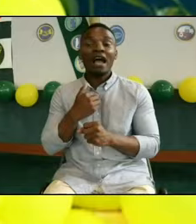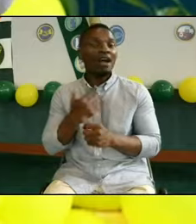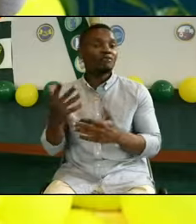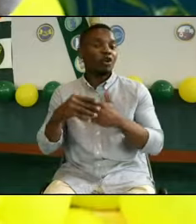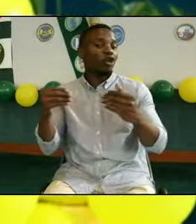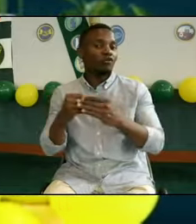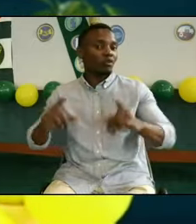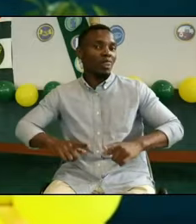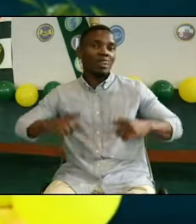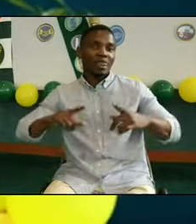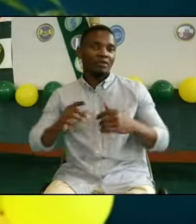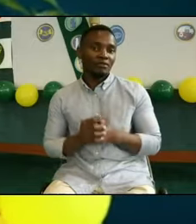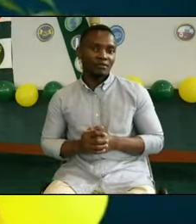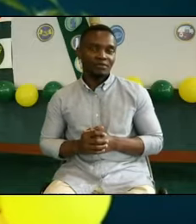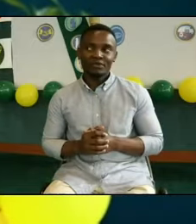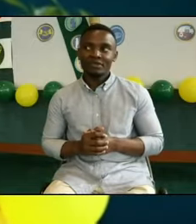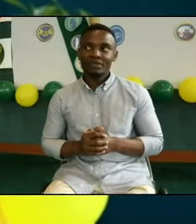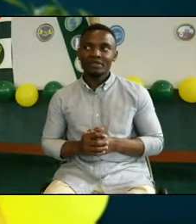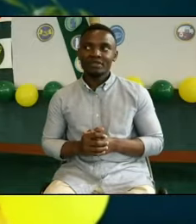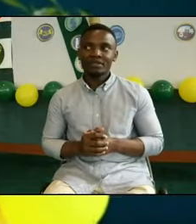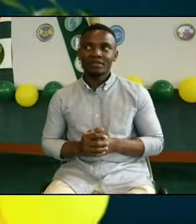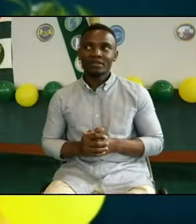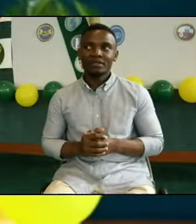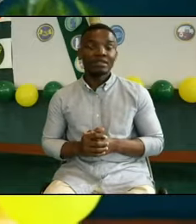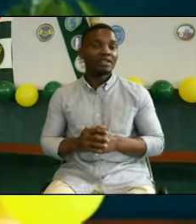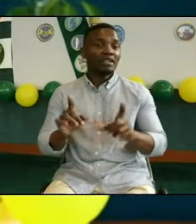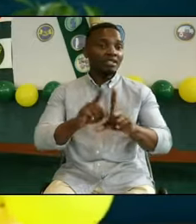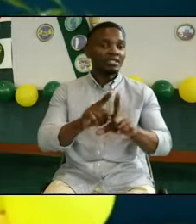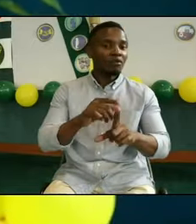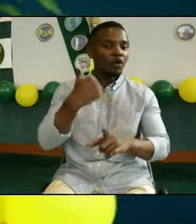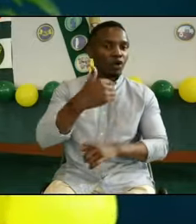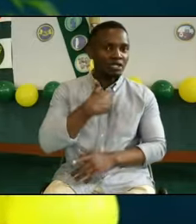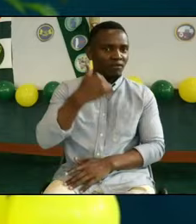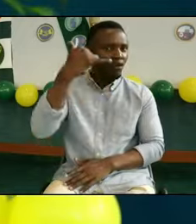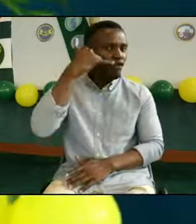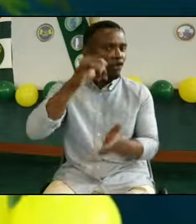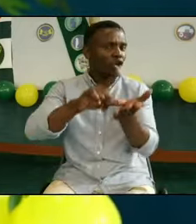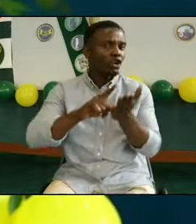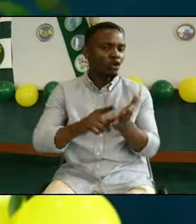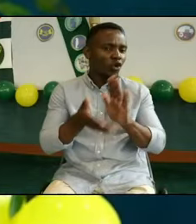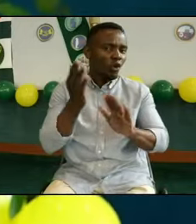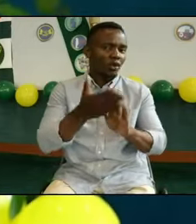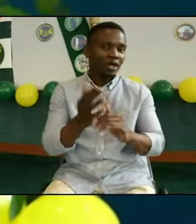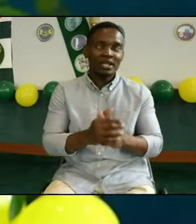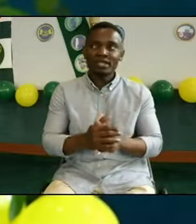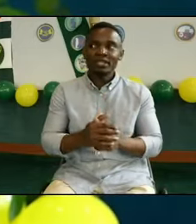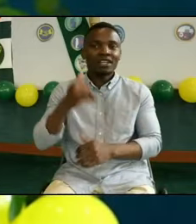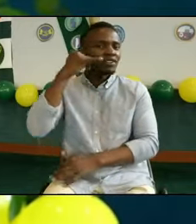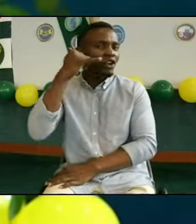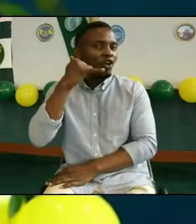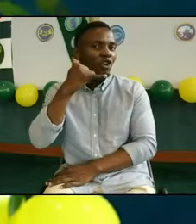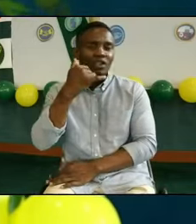If you go to Ghana, we have what we call in Ghana quick loan. Quick loan means they call you, do you need a loan?